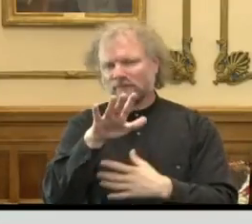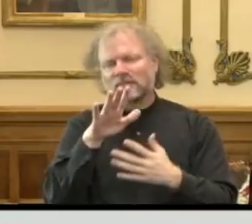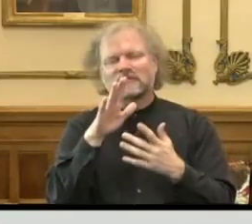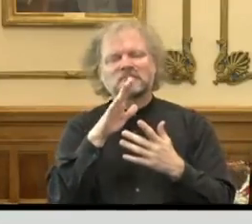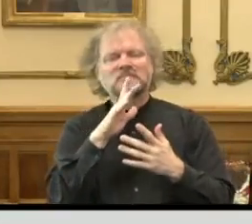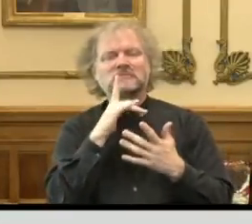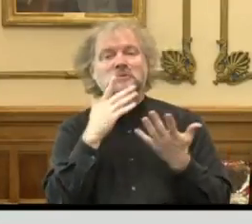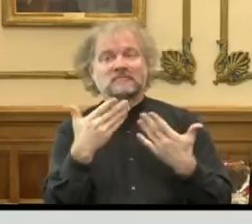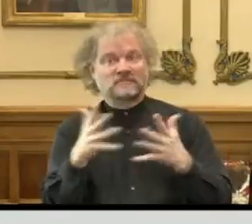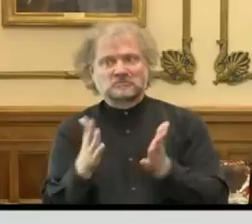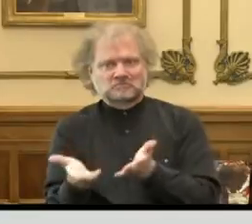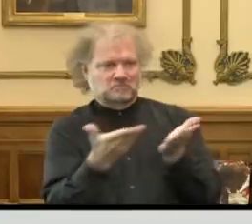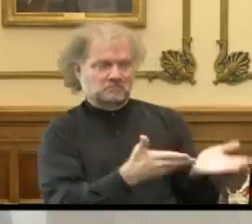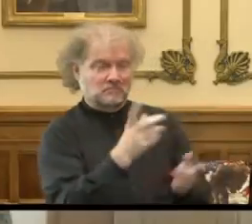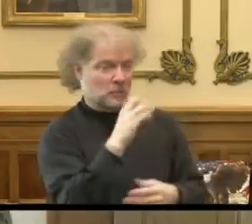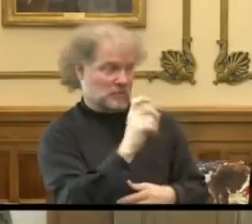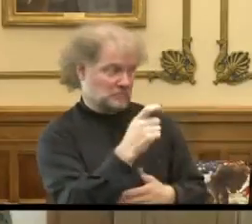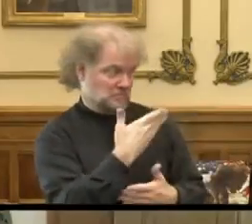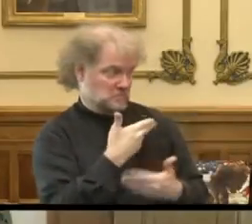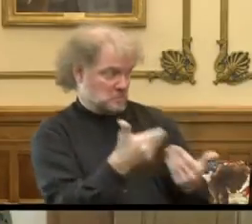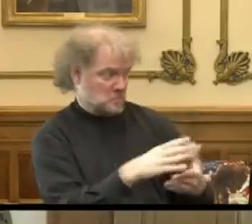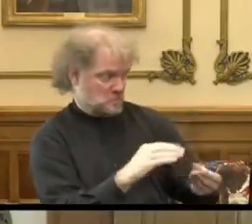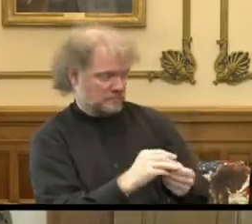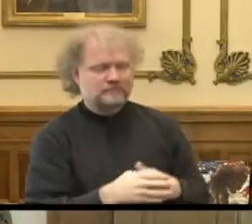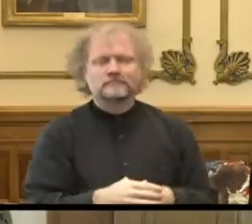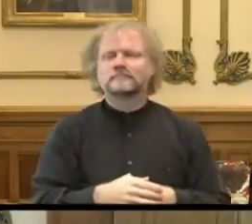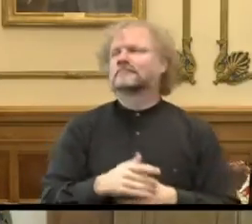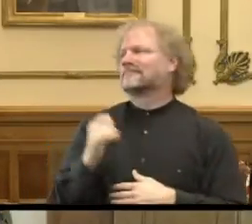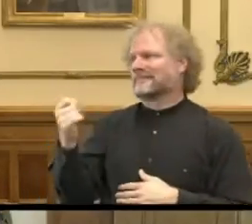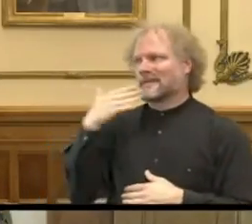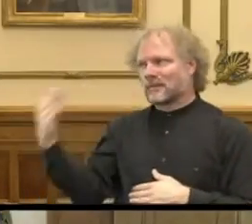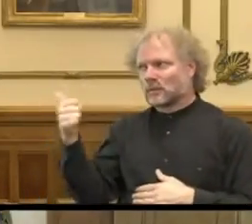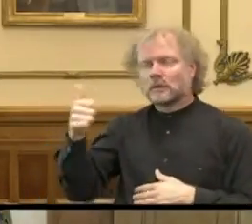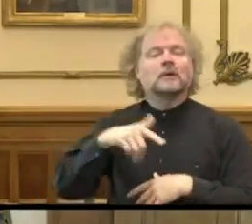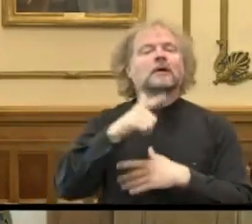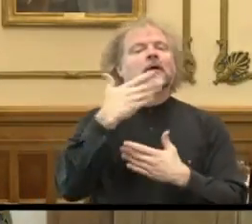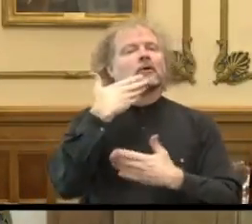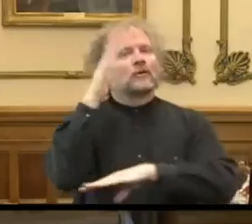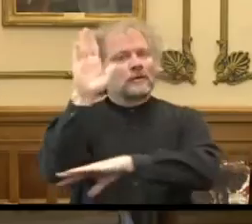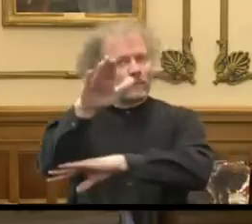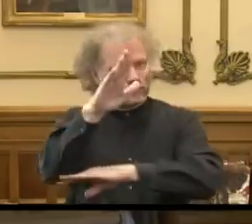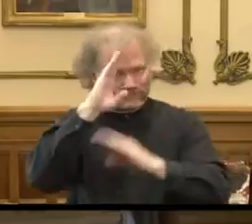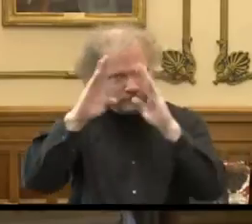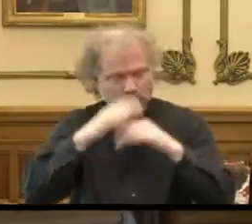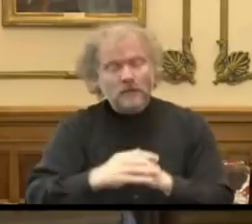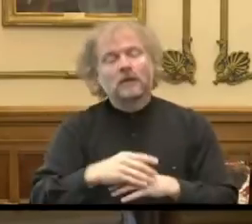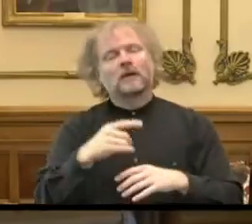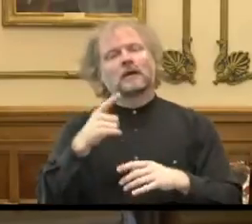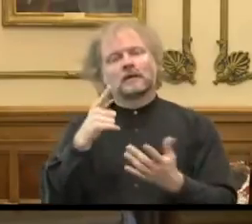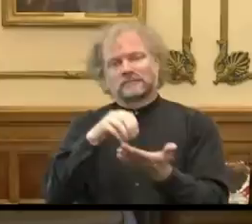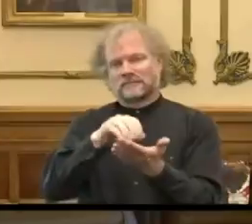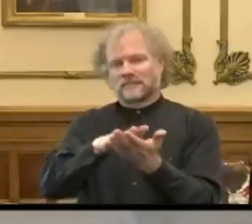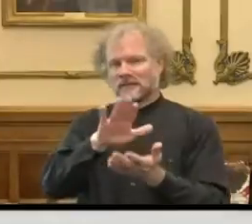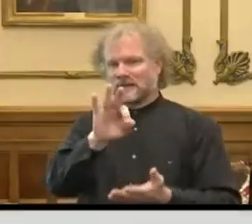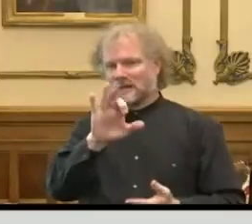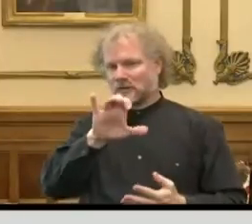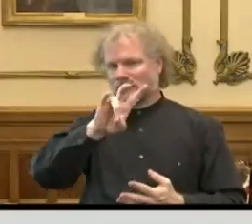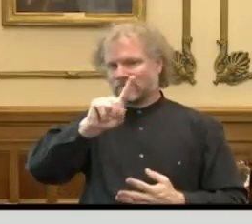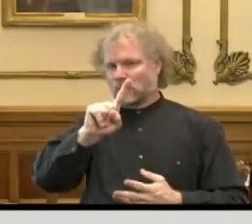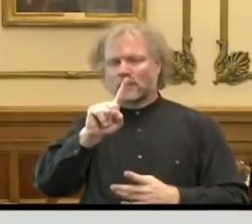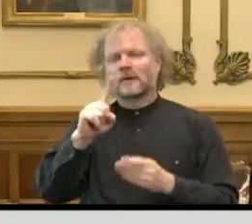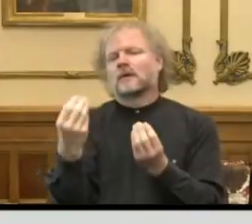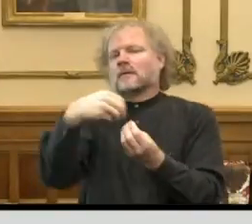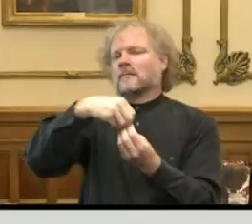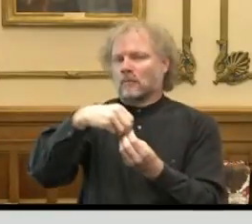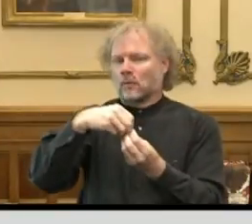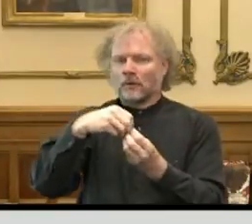that, Dr. Box, if you would, please. Thanks, Governor Holcomb. Good afternoon, Hoosiers. Today we reported 971 additional